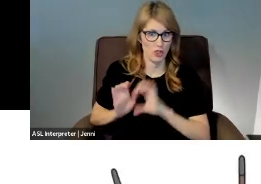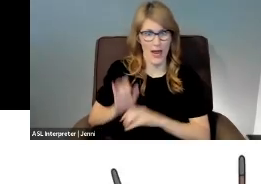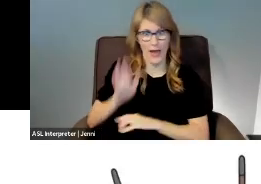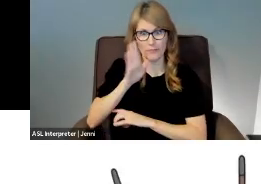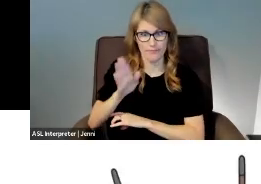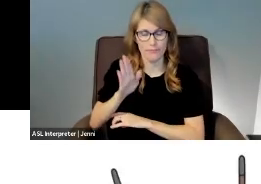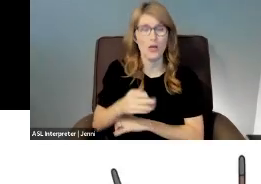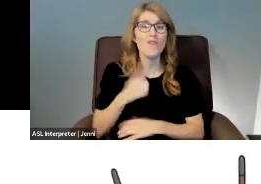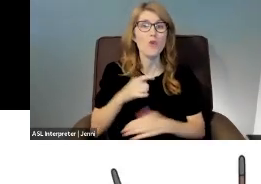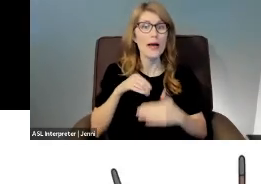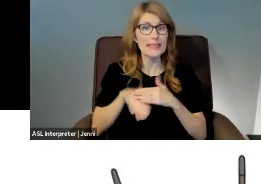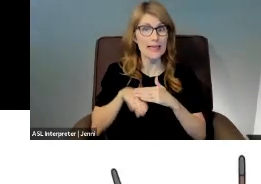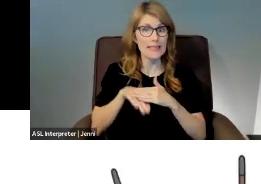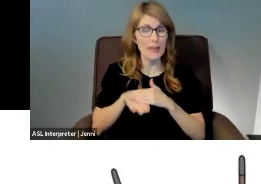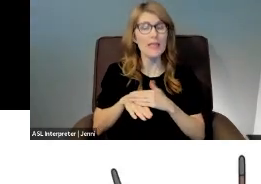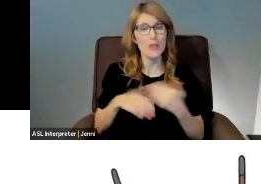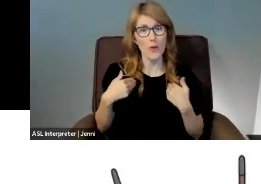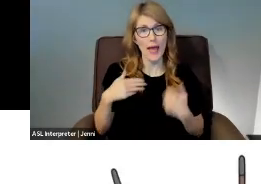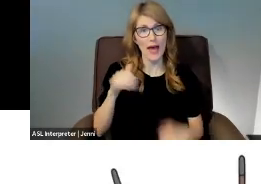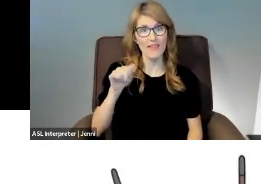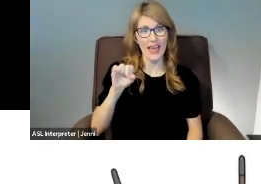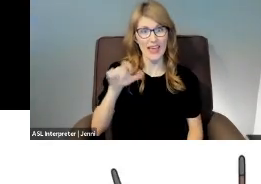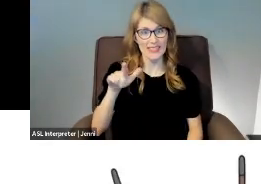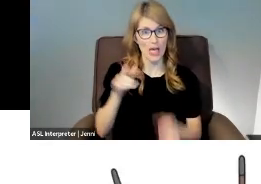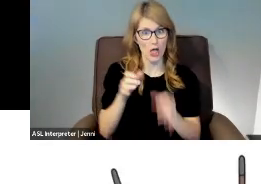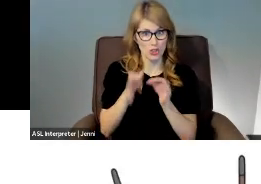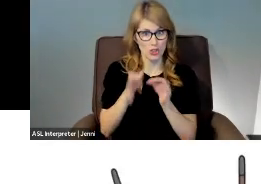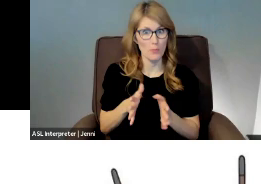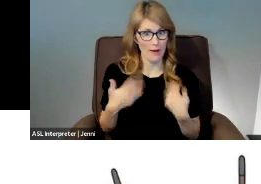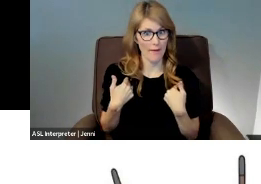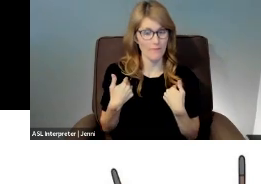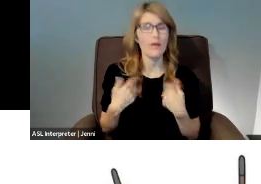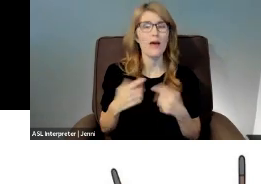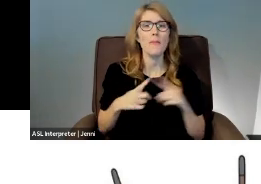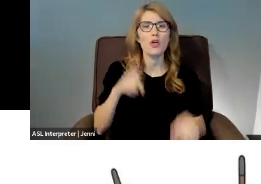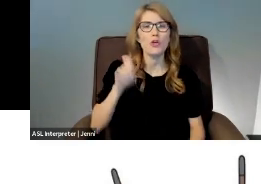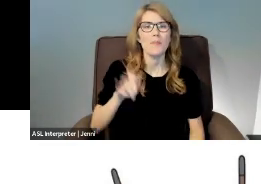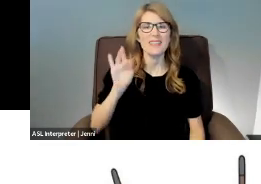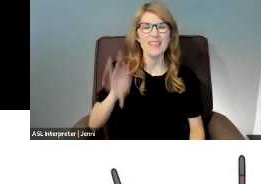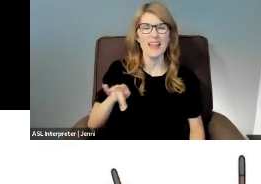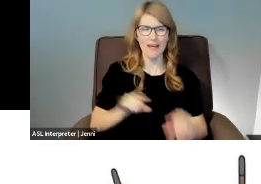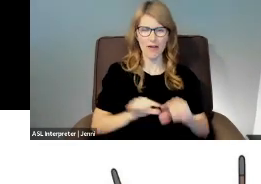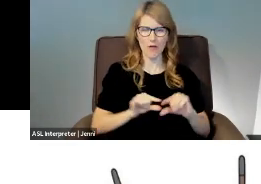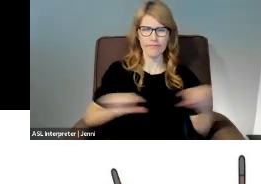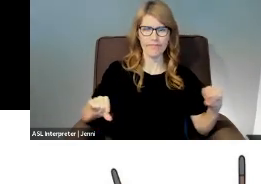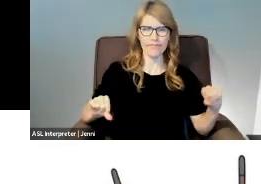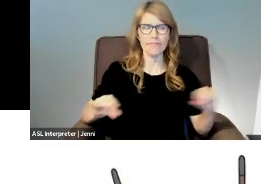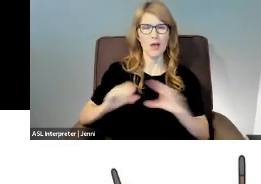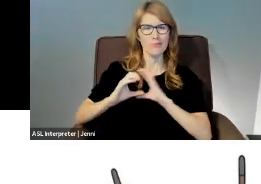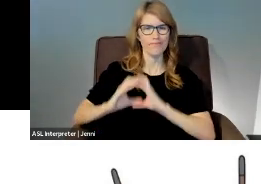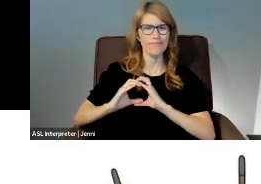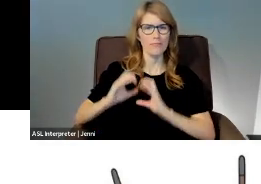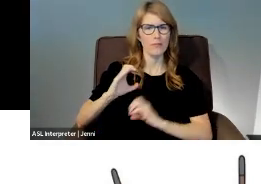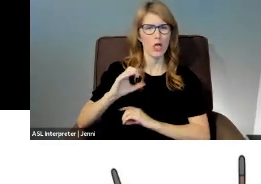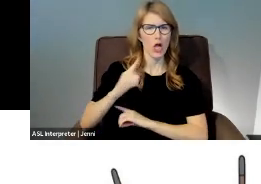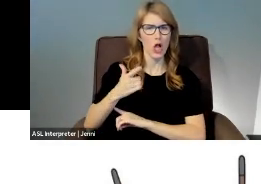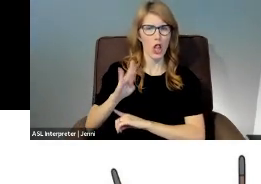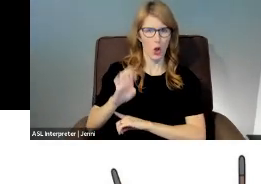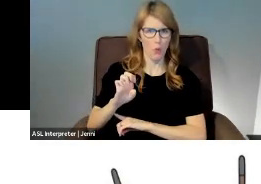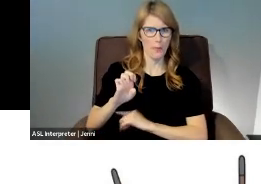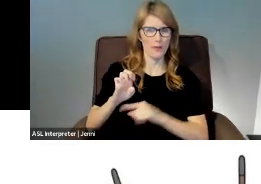ASL interpreters are present, but you're going to need to click into the globe that's right next to the More button down on the bottom, and it's